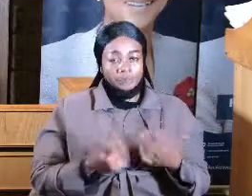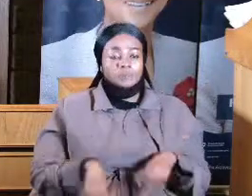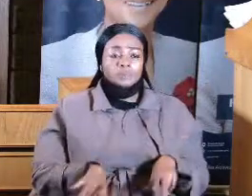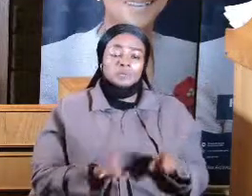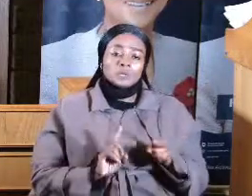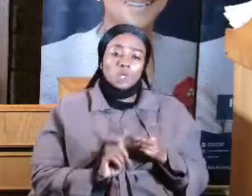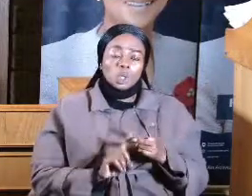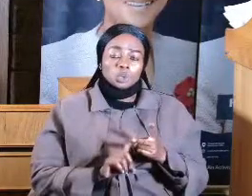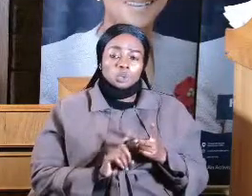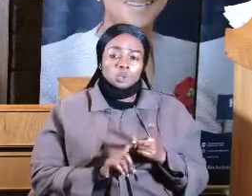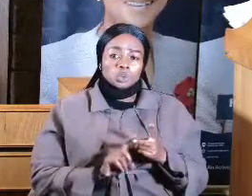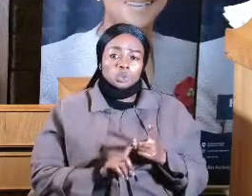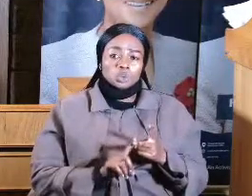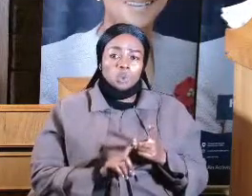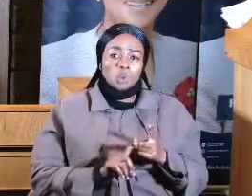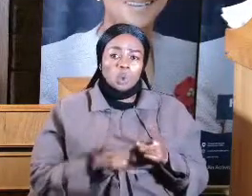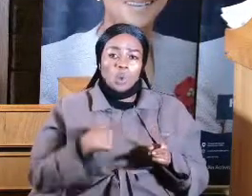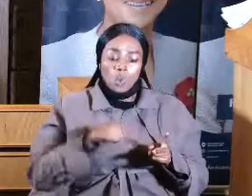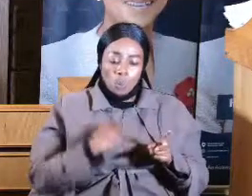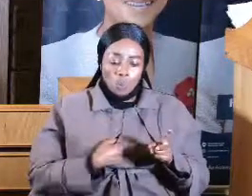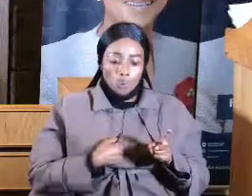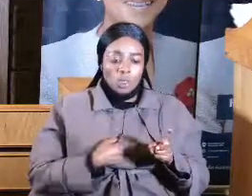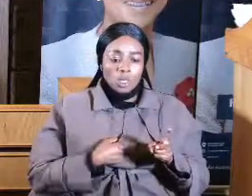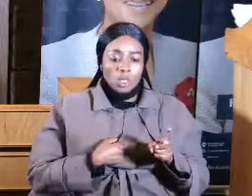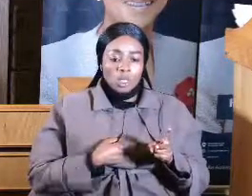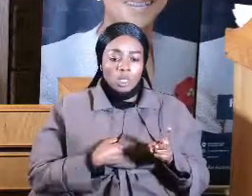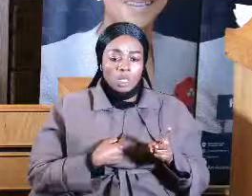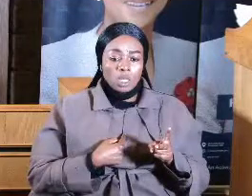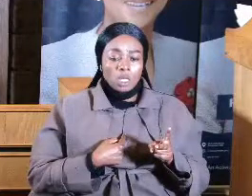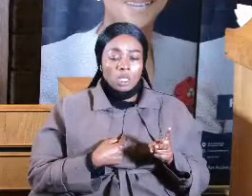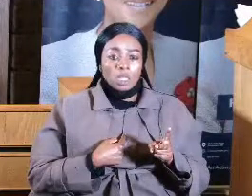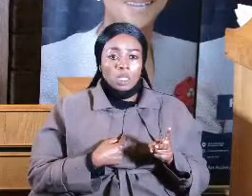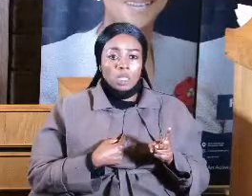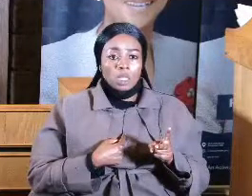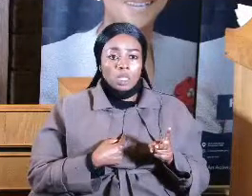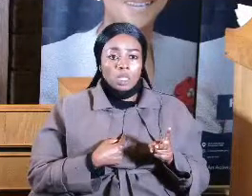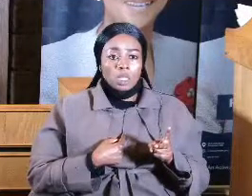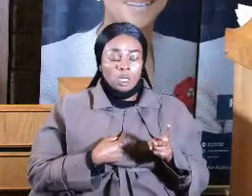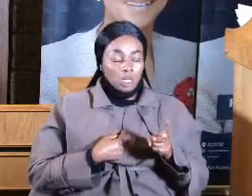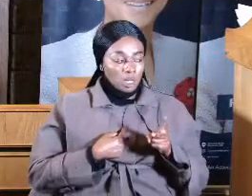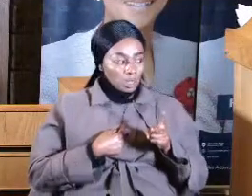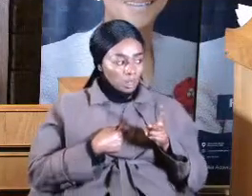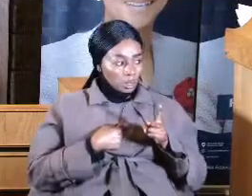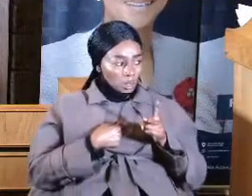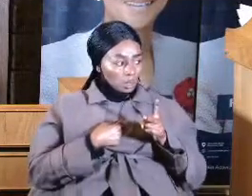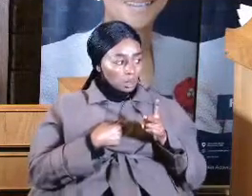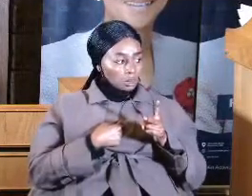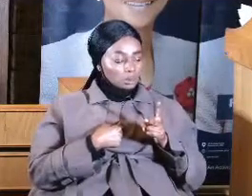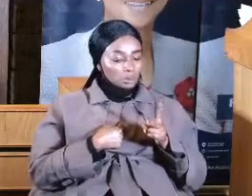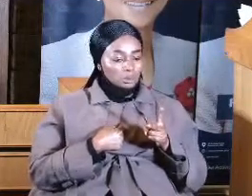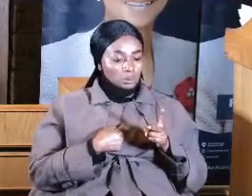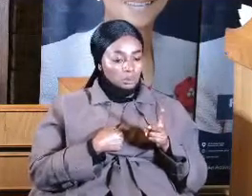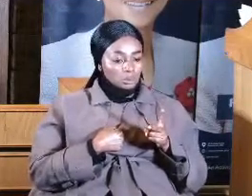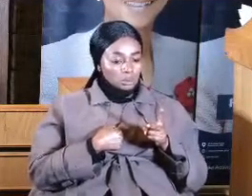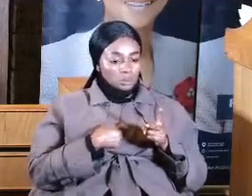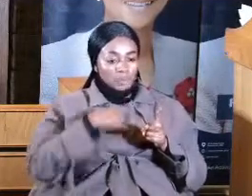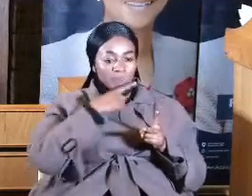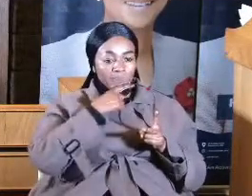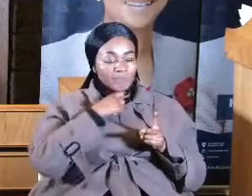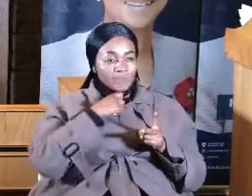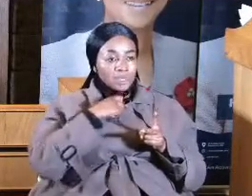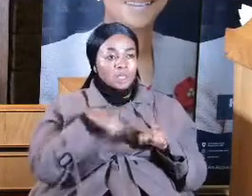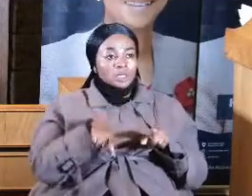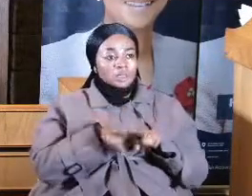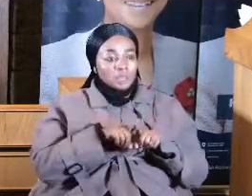Secondly, because also GBV affects, we know that it's also directed at our children and